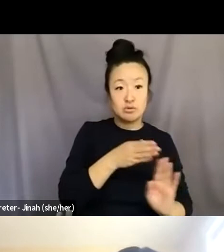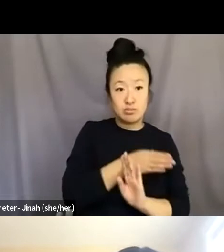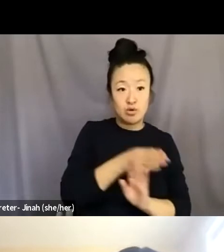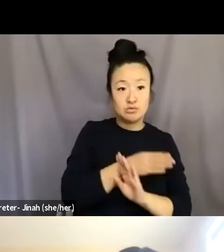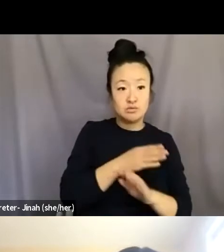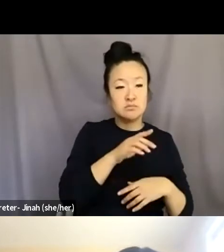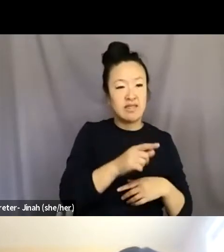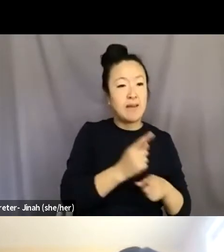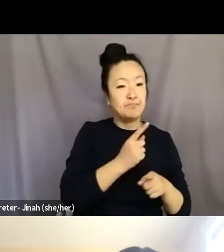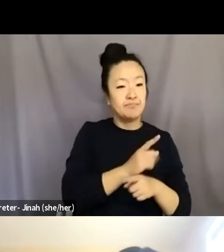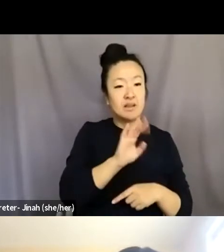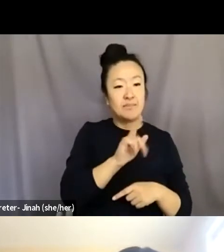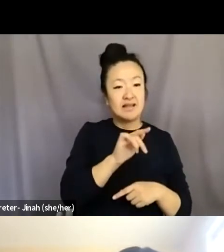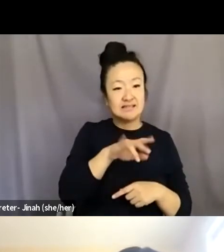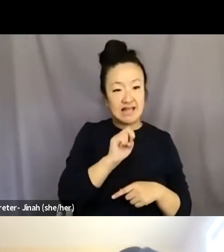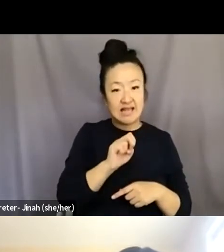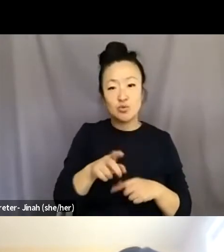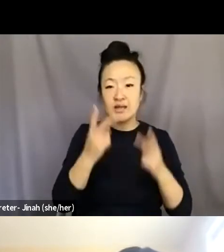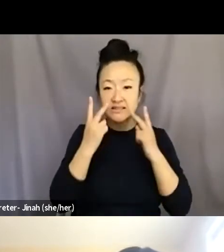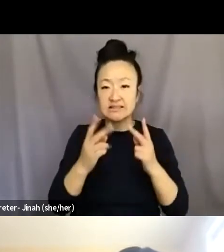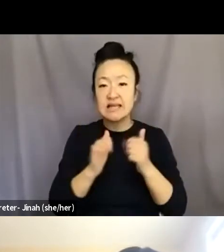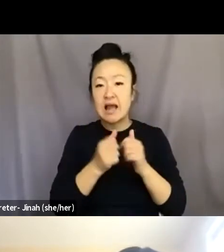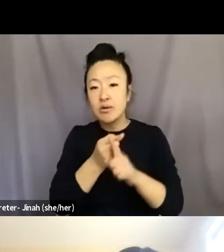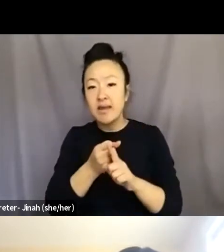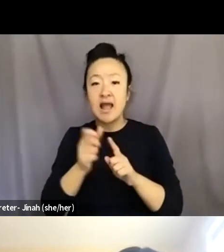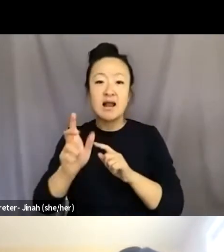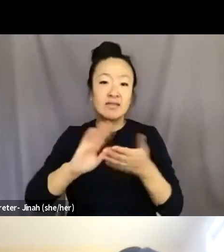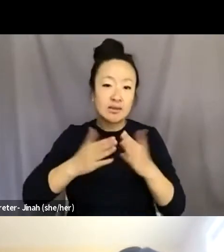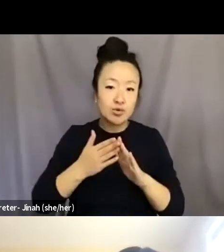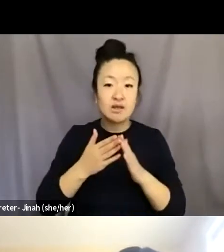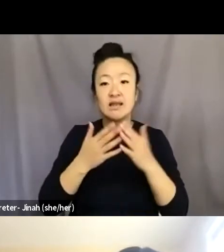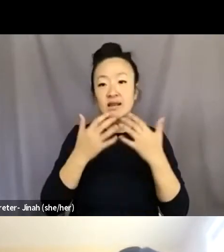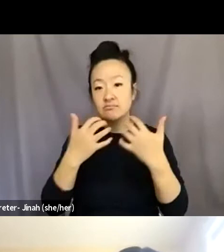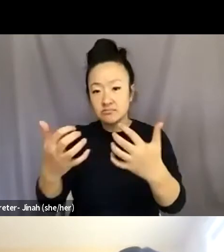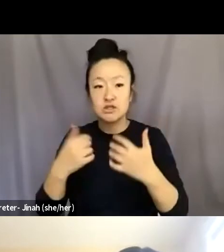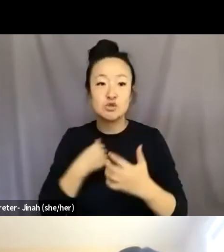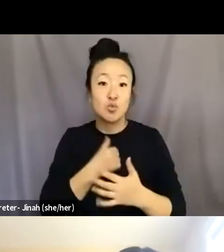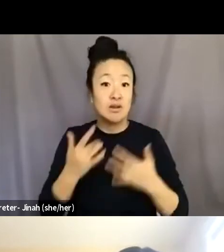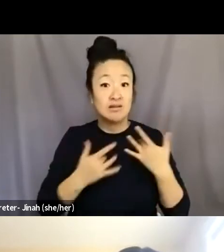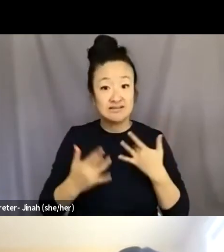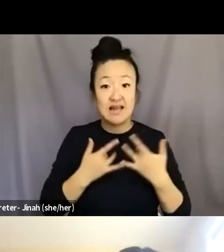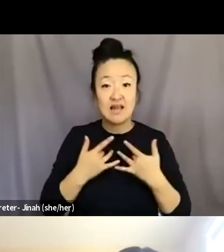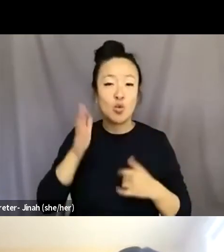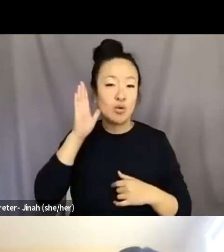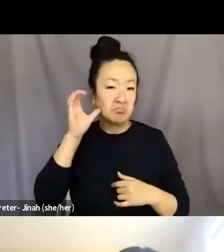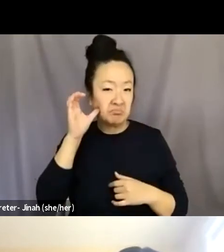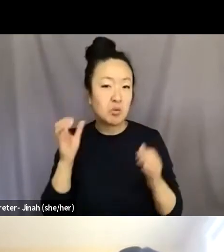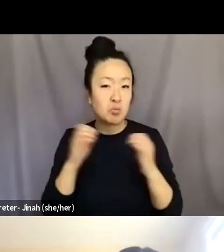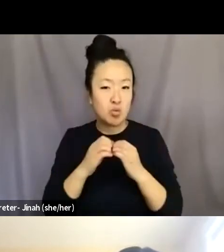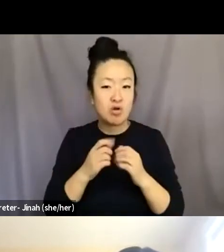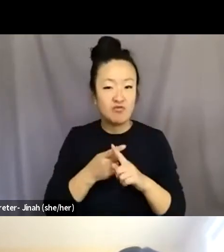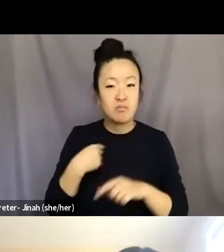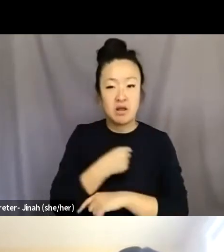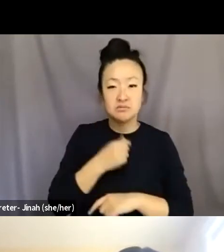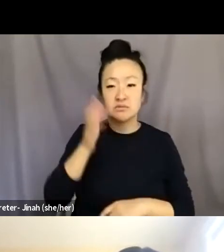changes in the evolution of our sector and the community that it serves. So we're really excited to be getting underway on all that. You will likely hear much more from us on that in